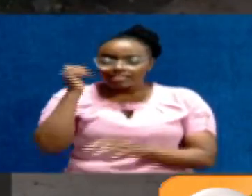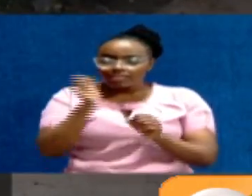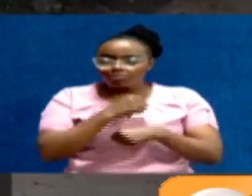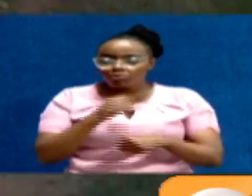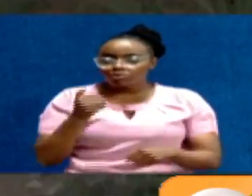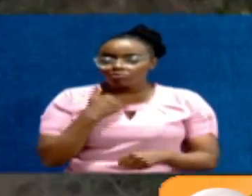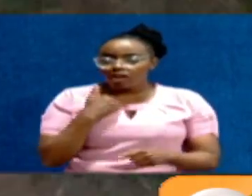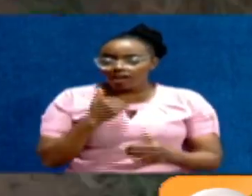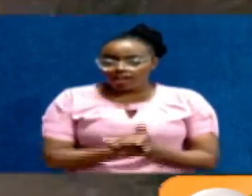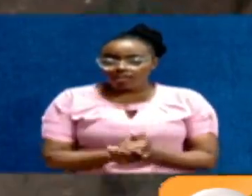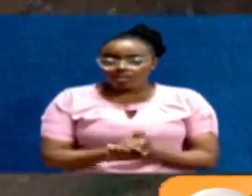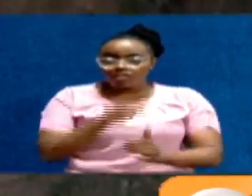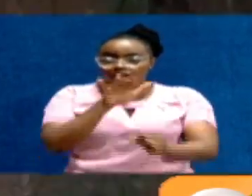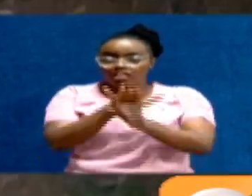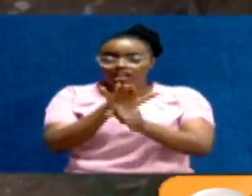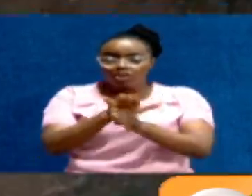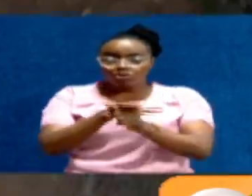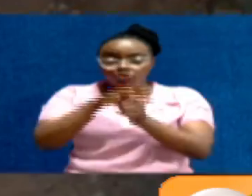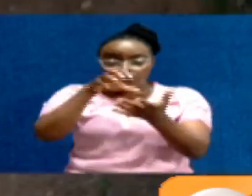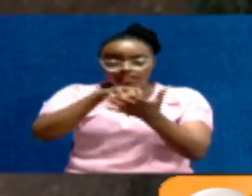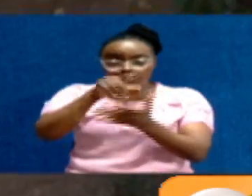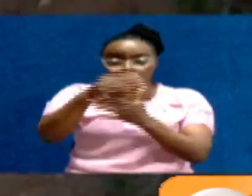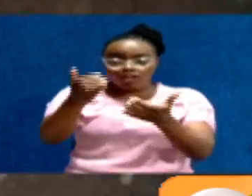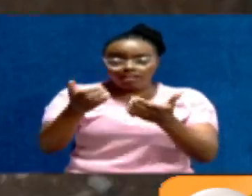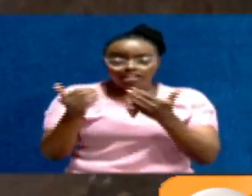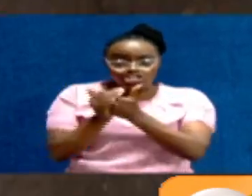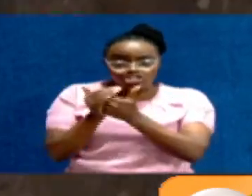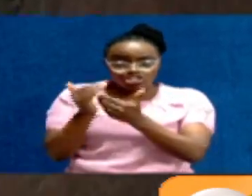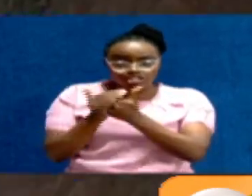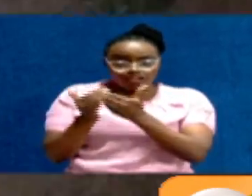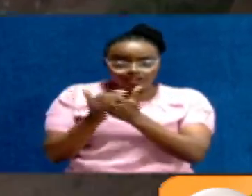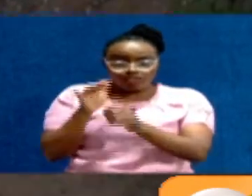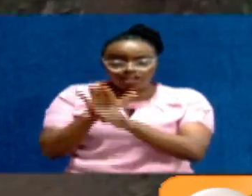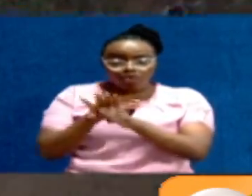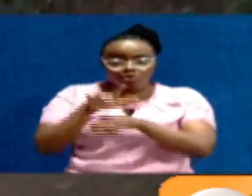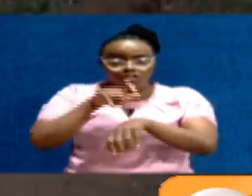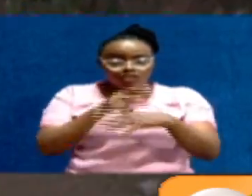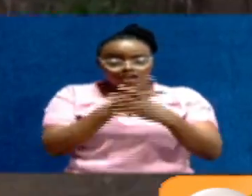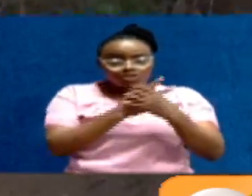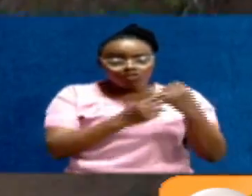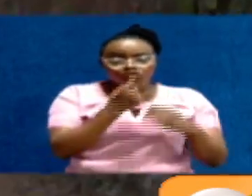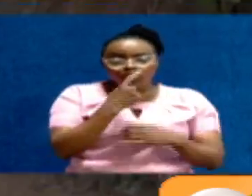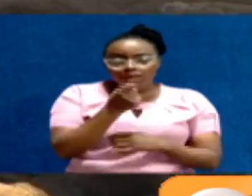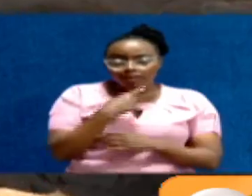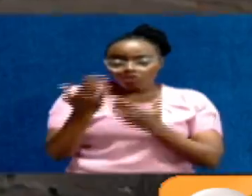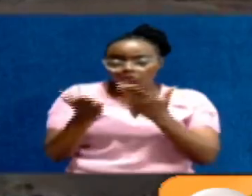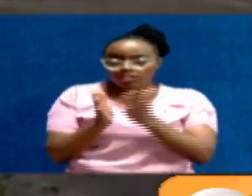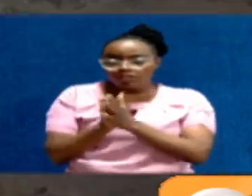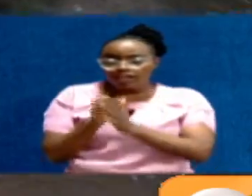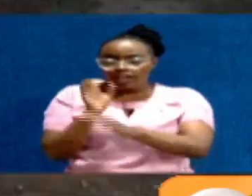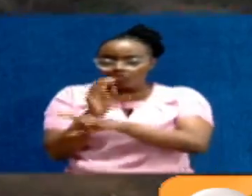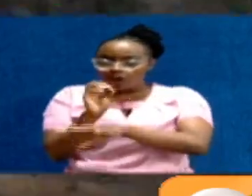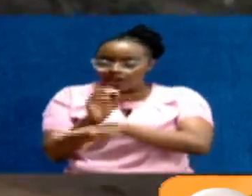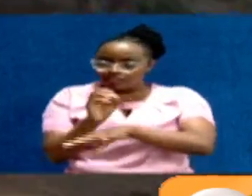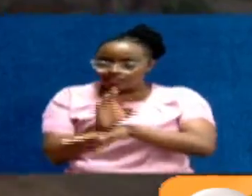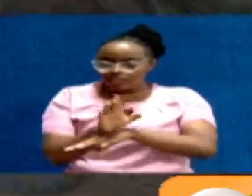ugonjwa. In many of these cases that require tender care and huge amount of time both for medical services and